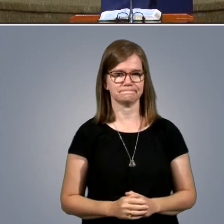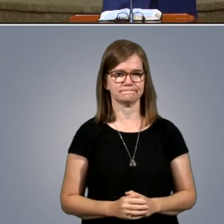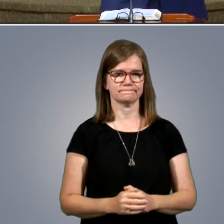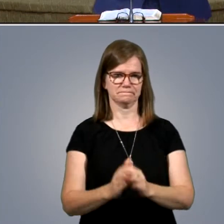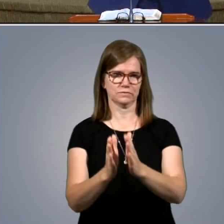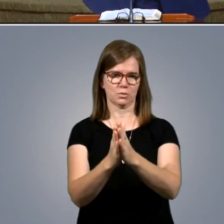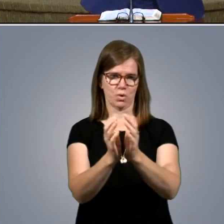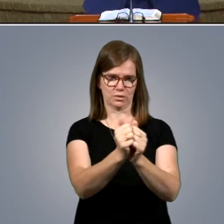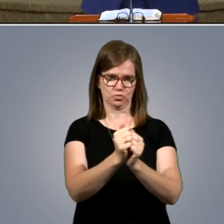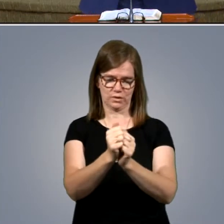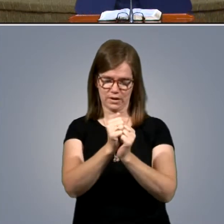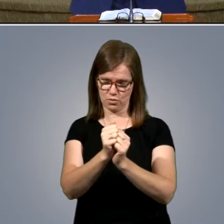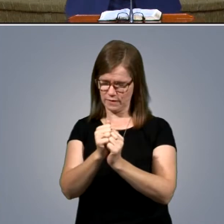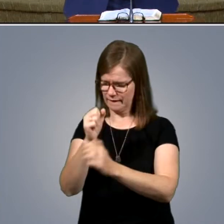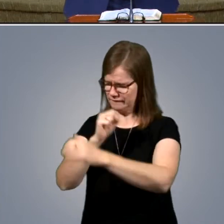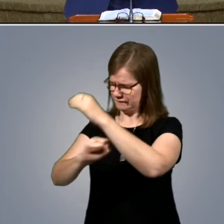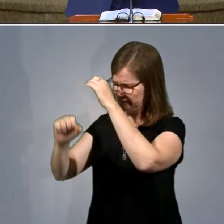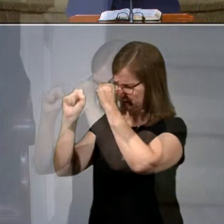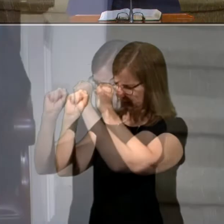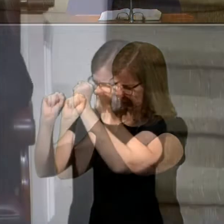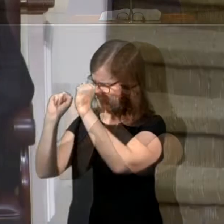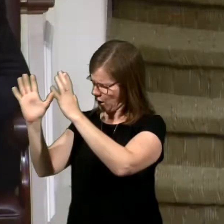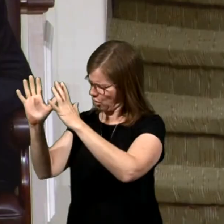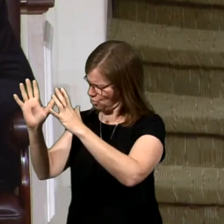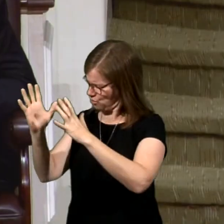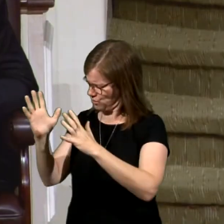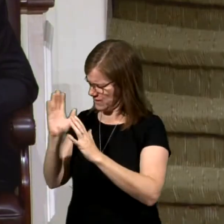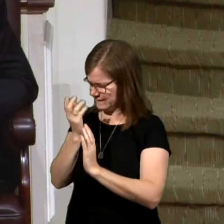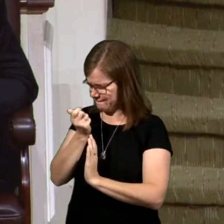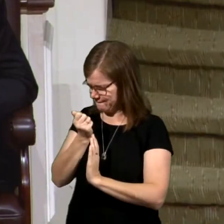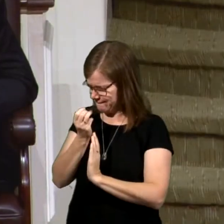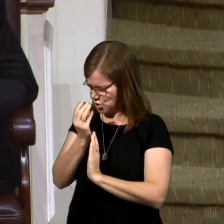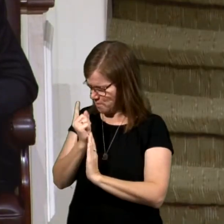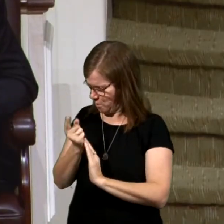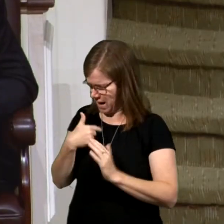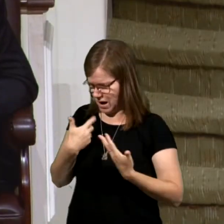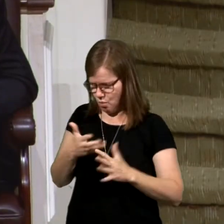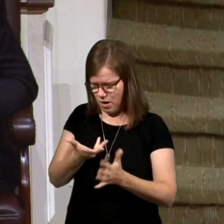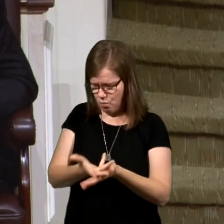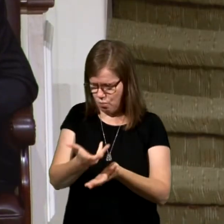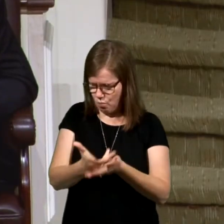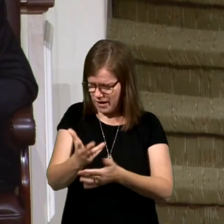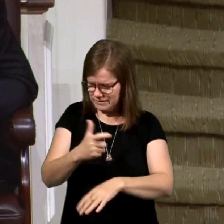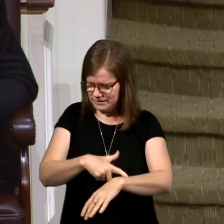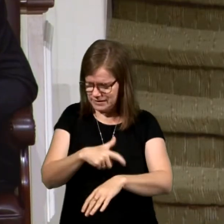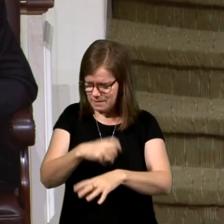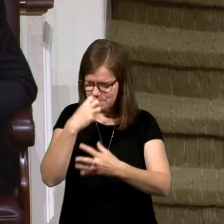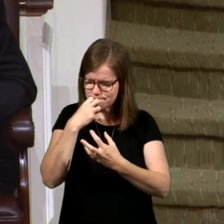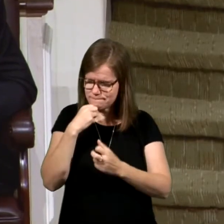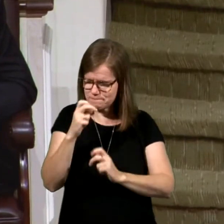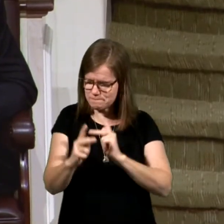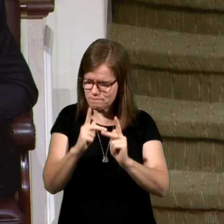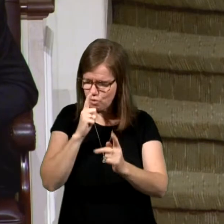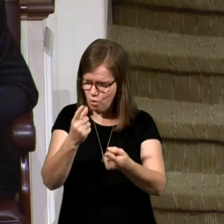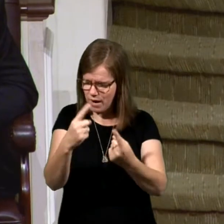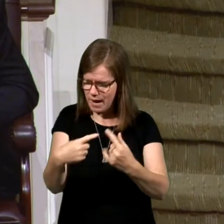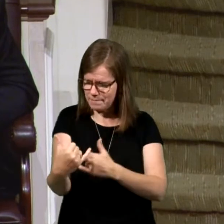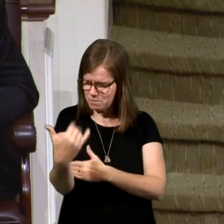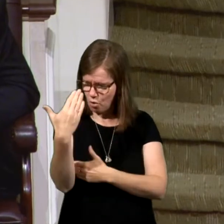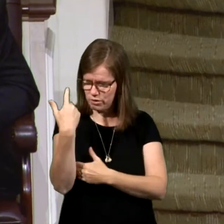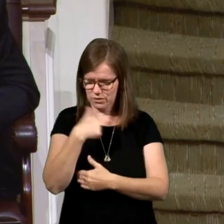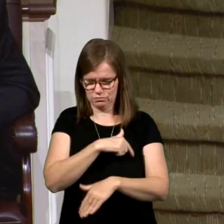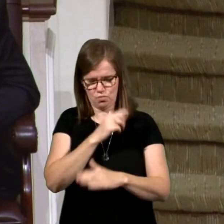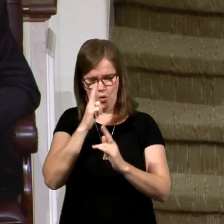just a few moments, I do not want to waste the time of our dear friends who've come this morning. We're so honored that